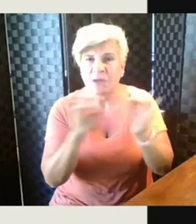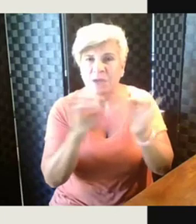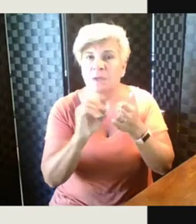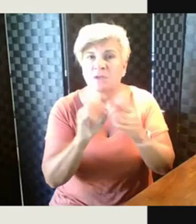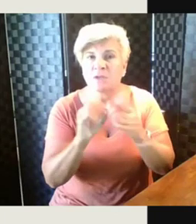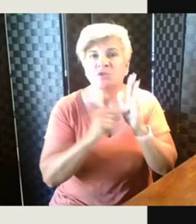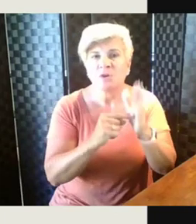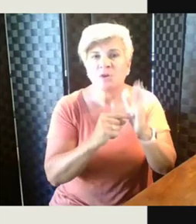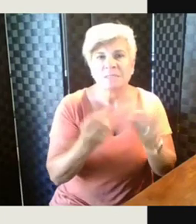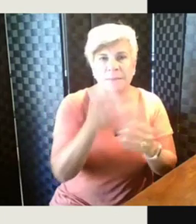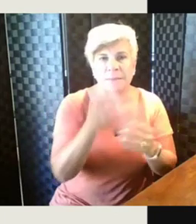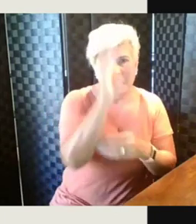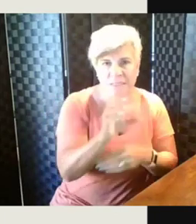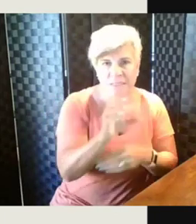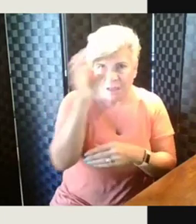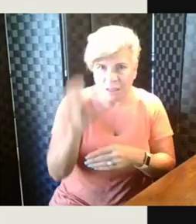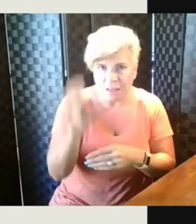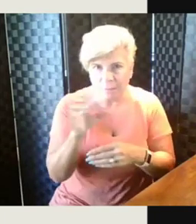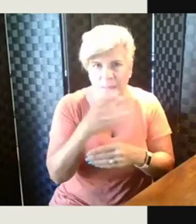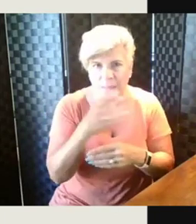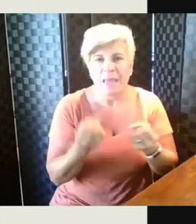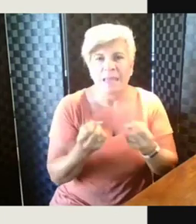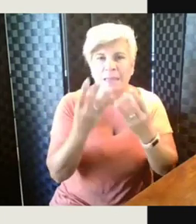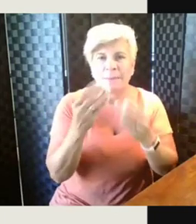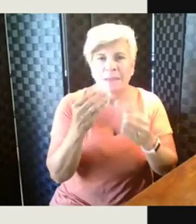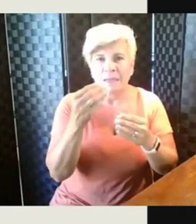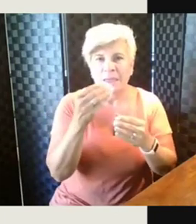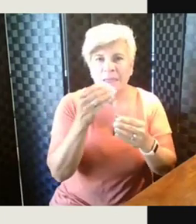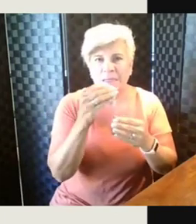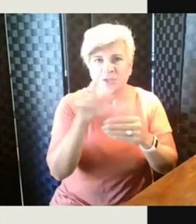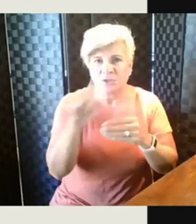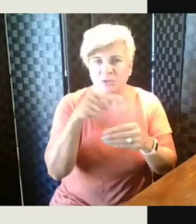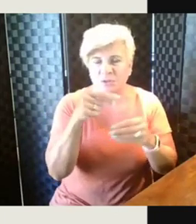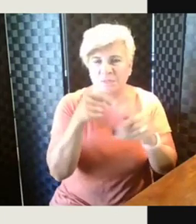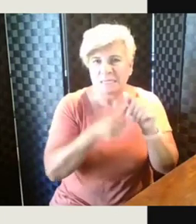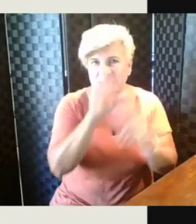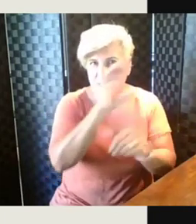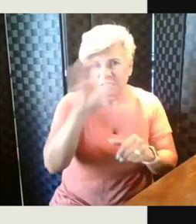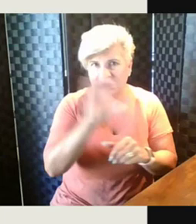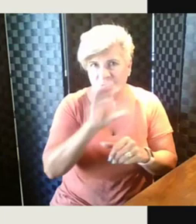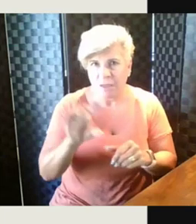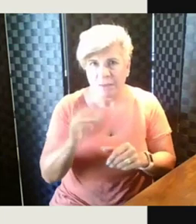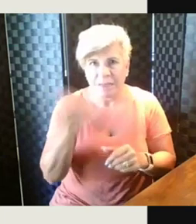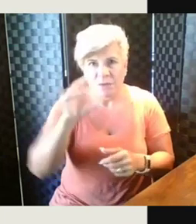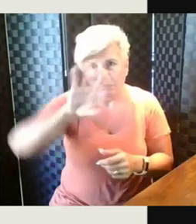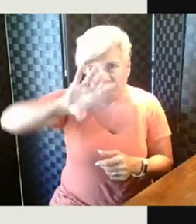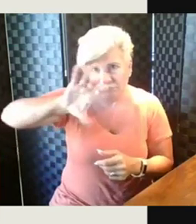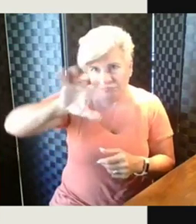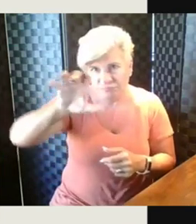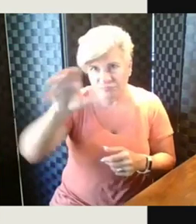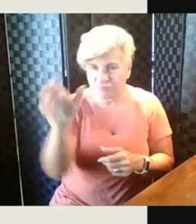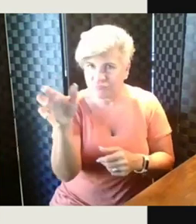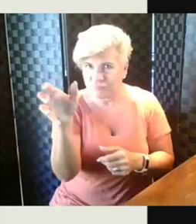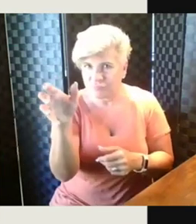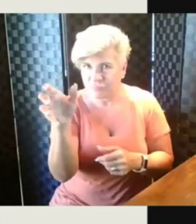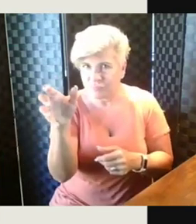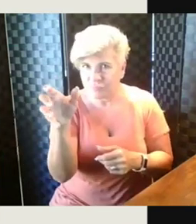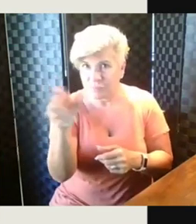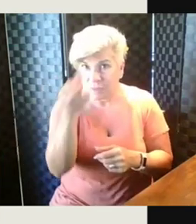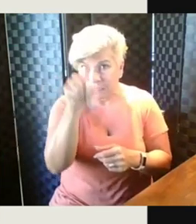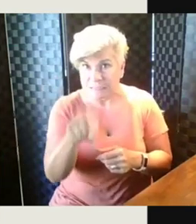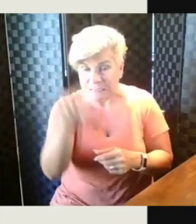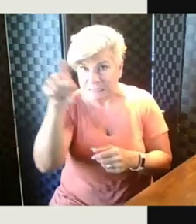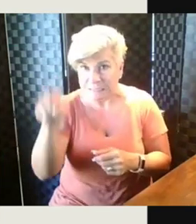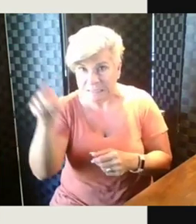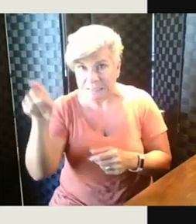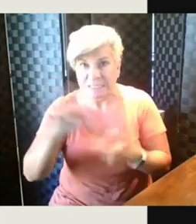showing how many circles were in each row and in each column. If we rotate this array, the amount of circles in each